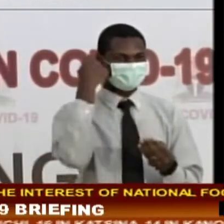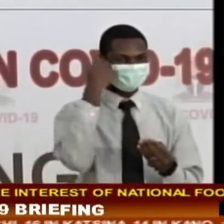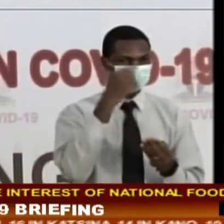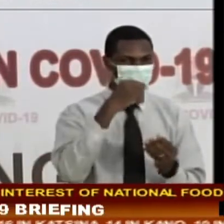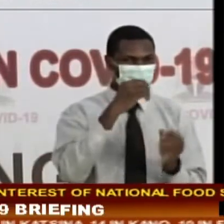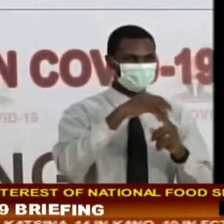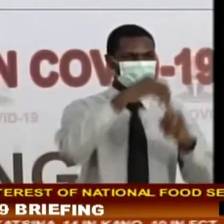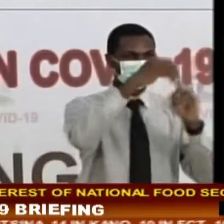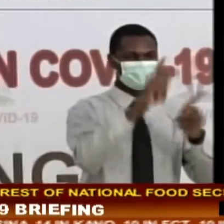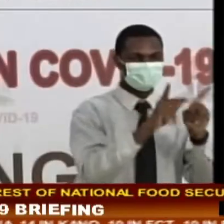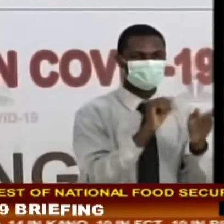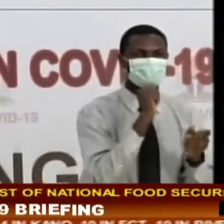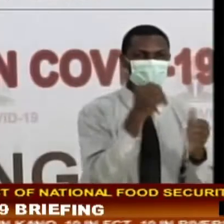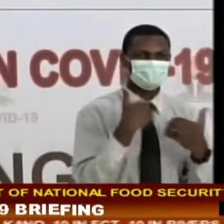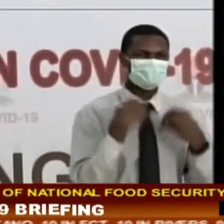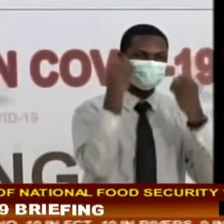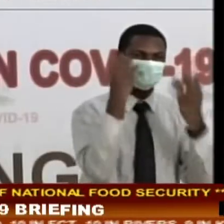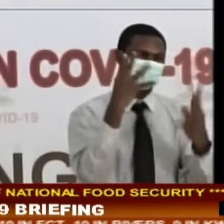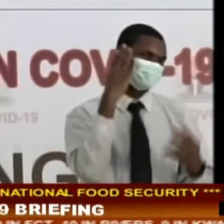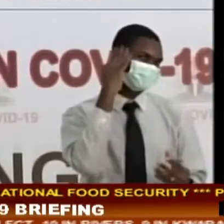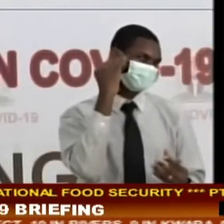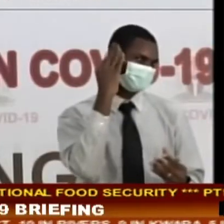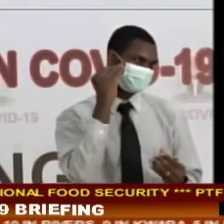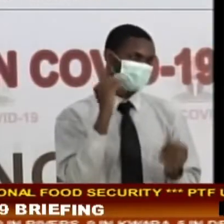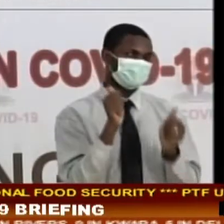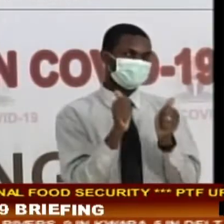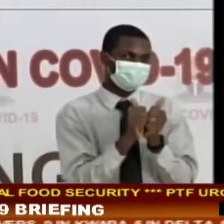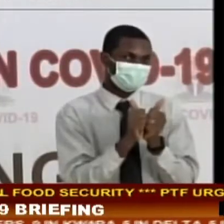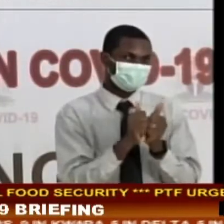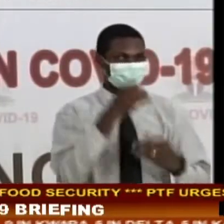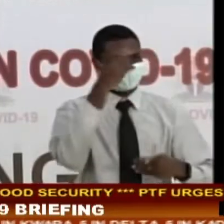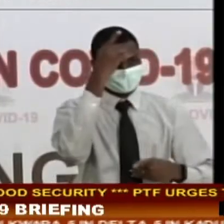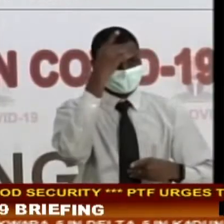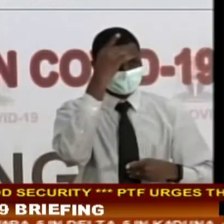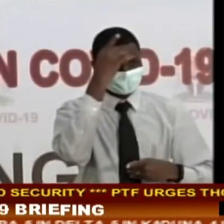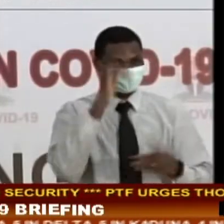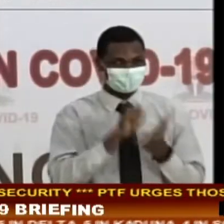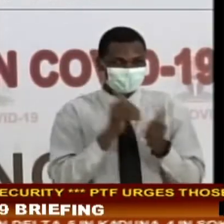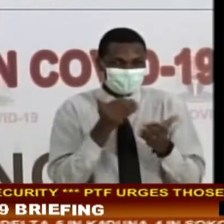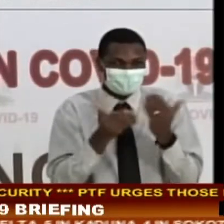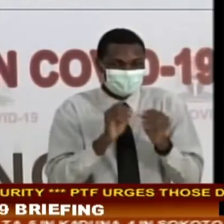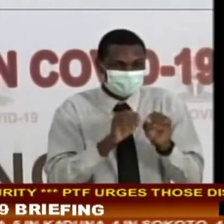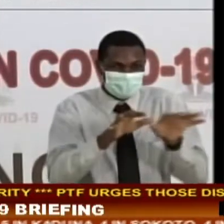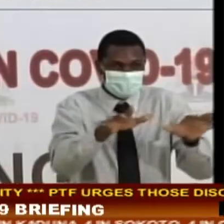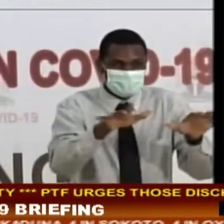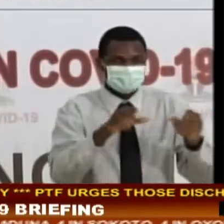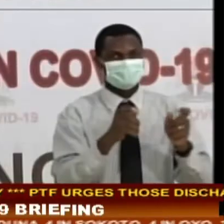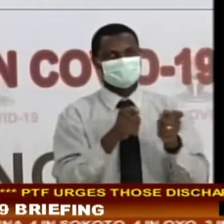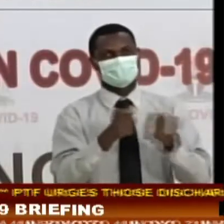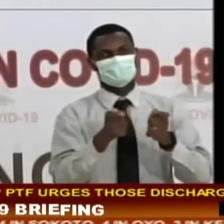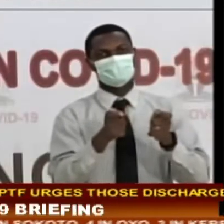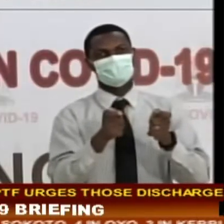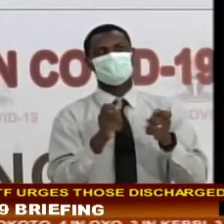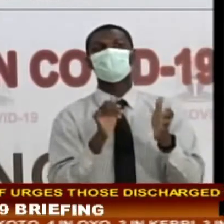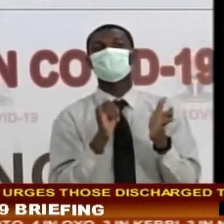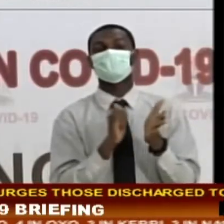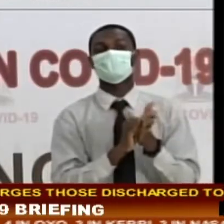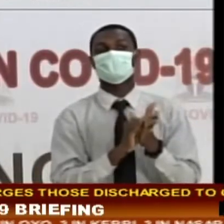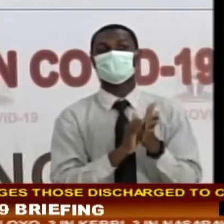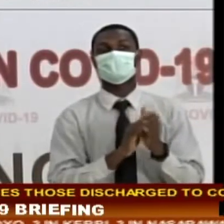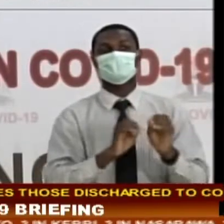experience in the past with infectious disease management to this end more